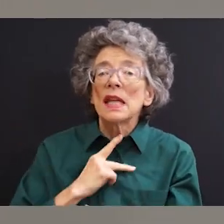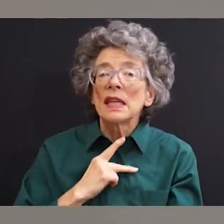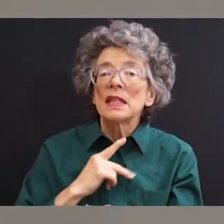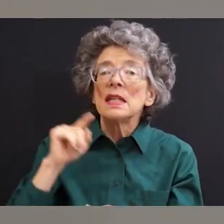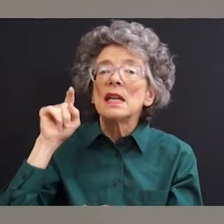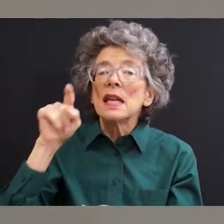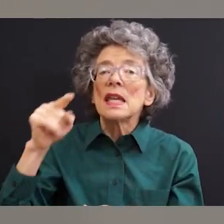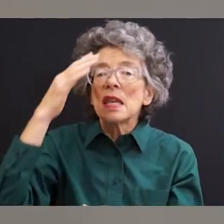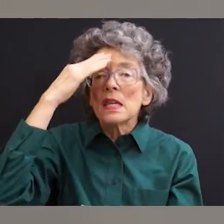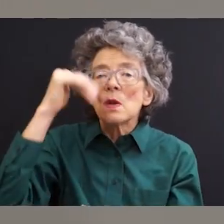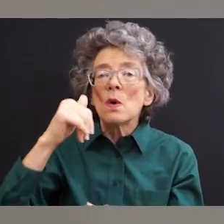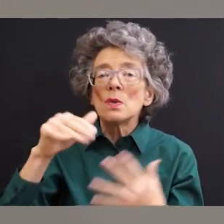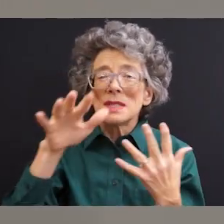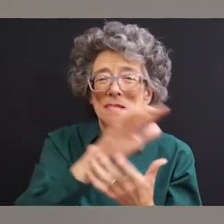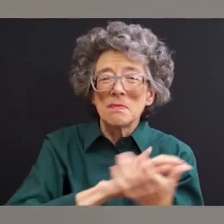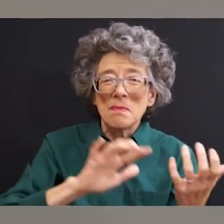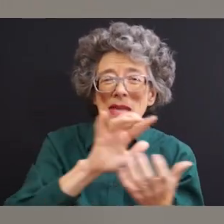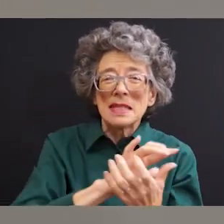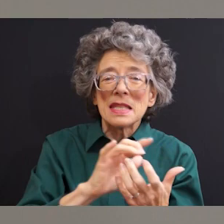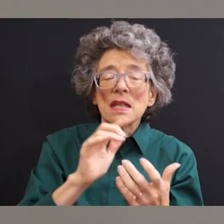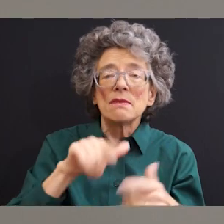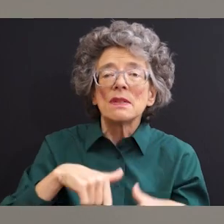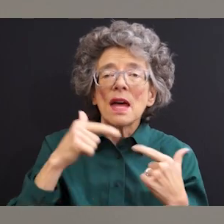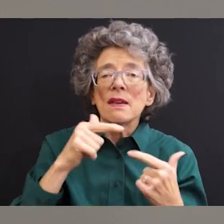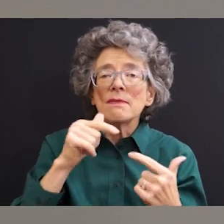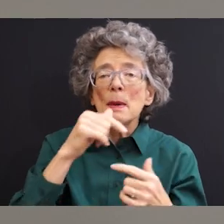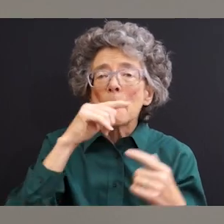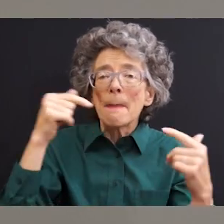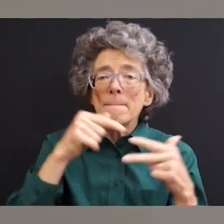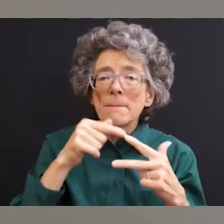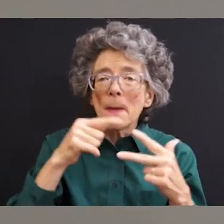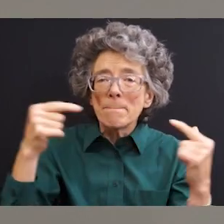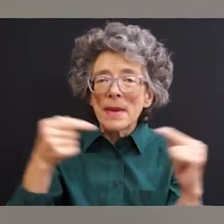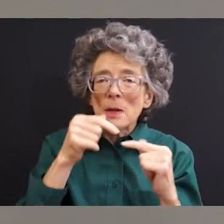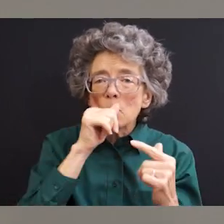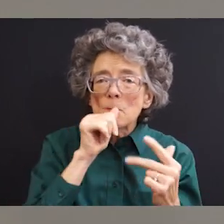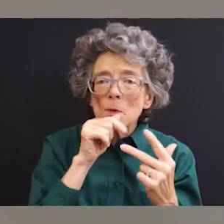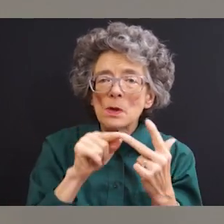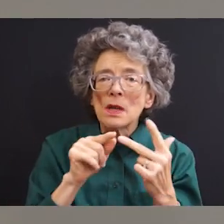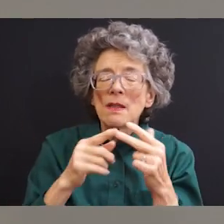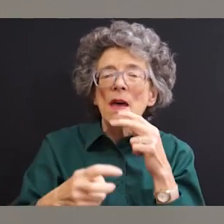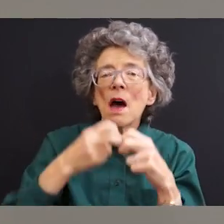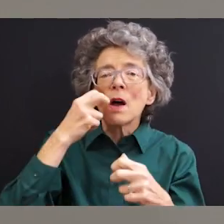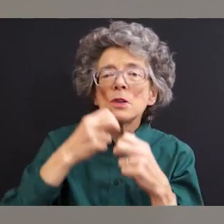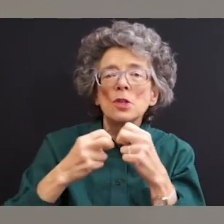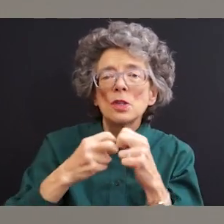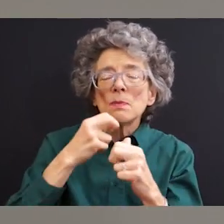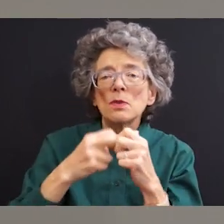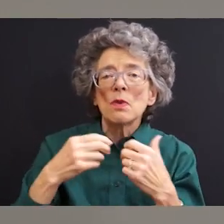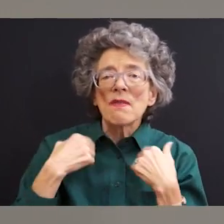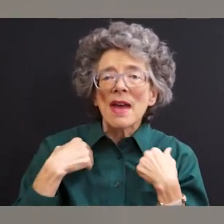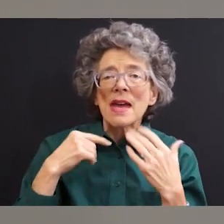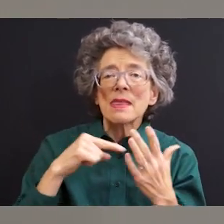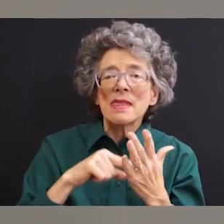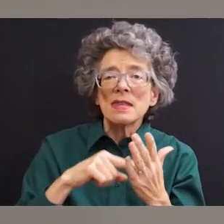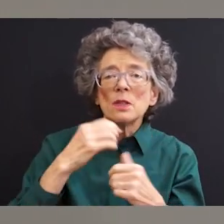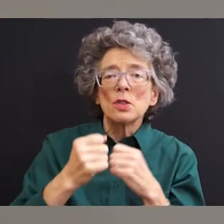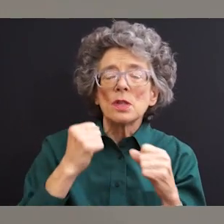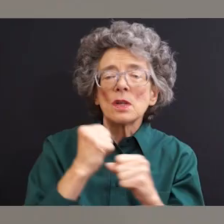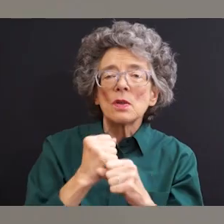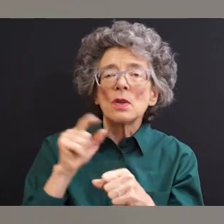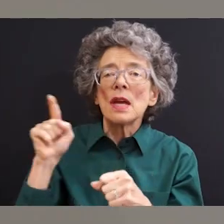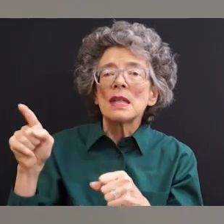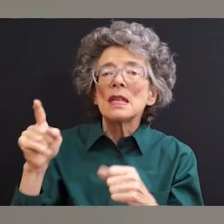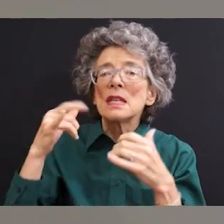the mess of life, the pain we endure, the hardships we've encountered this year, and he is still